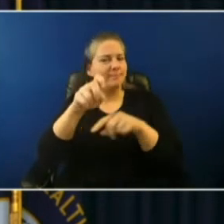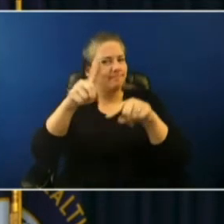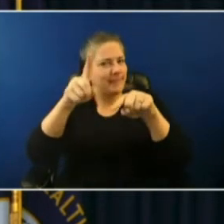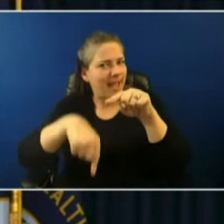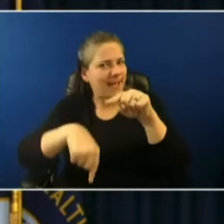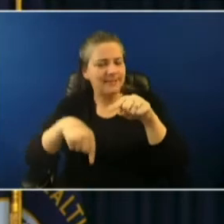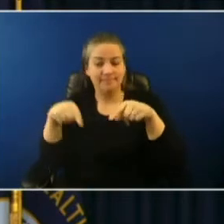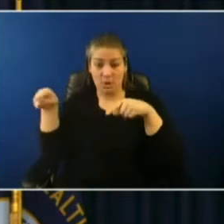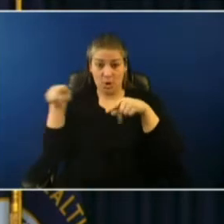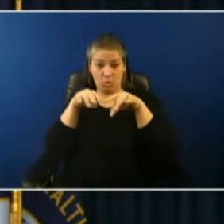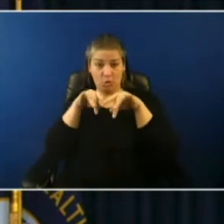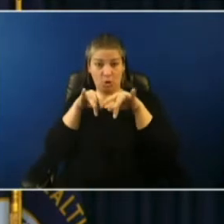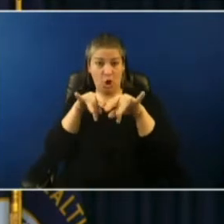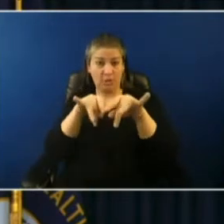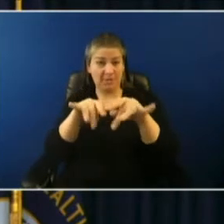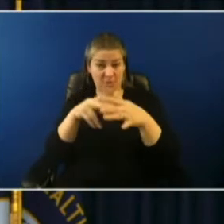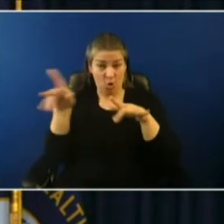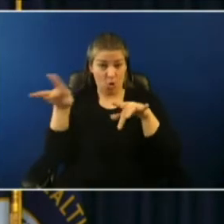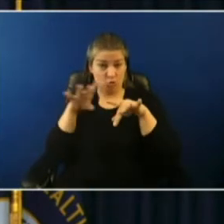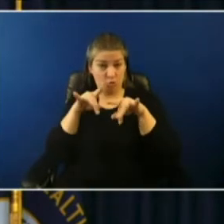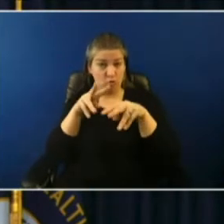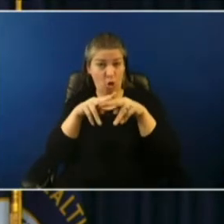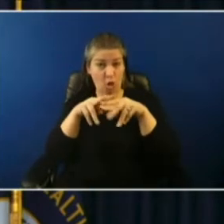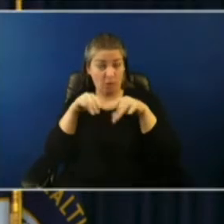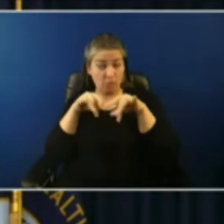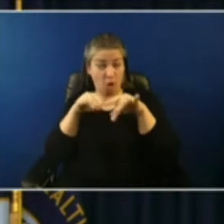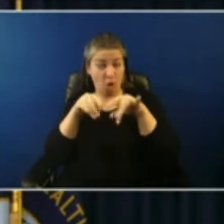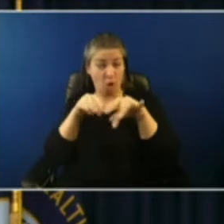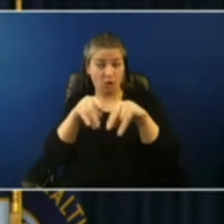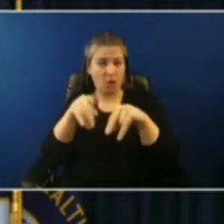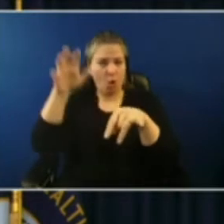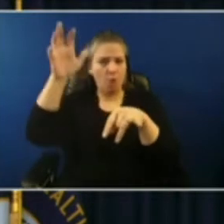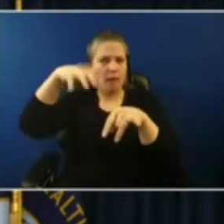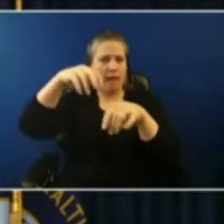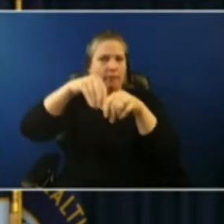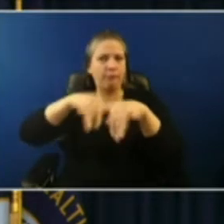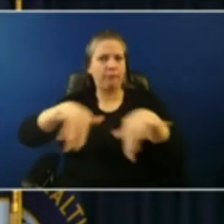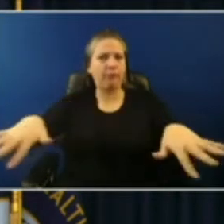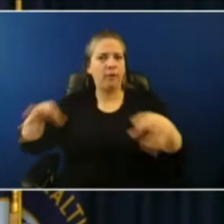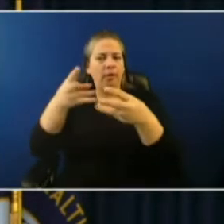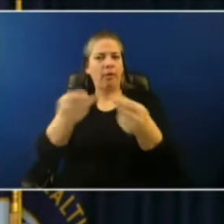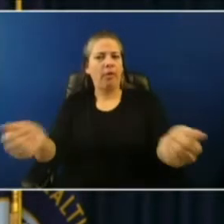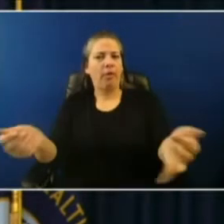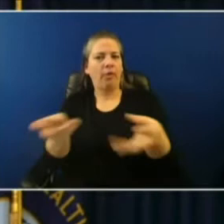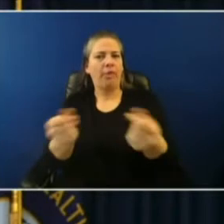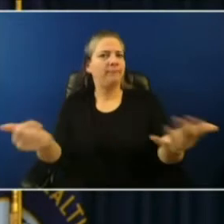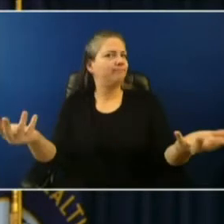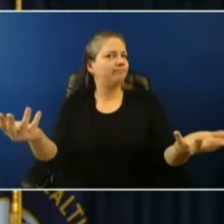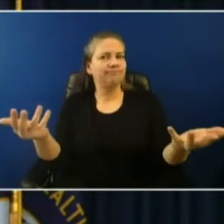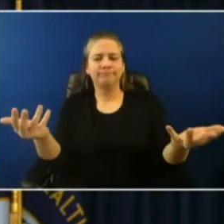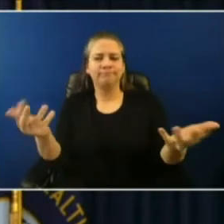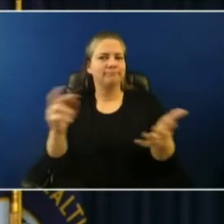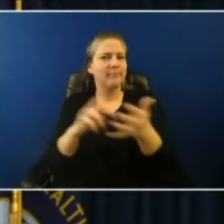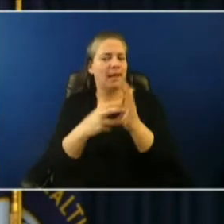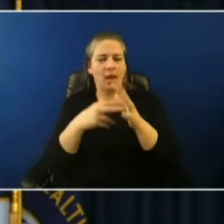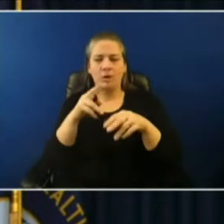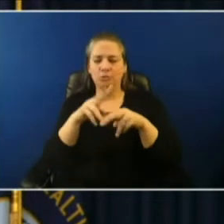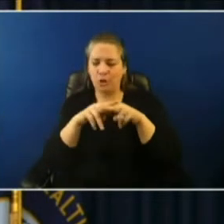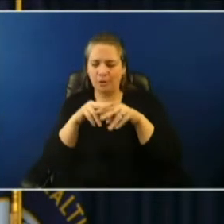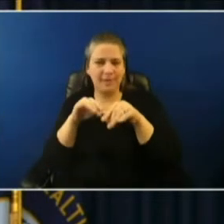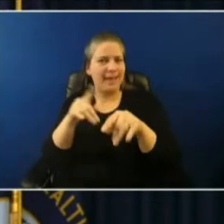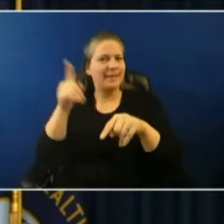words, the rain and then the ice and then the snow that may come on top of it makes it much more